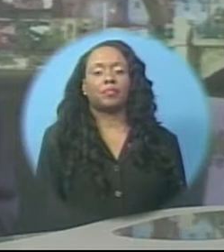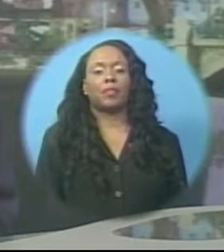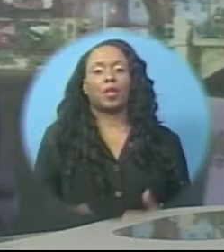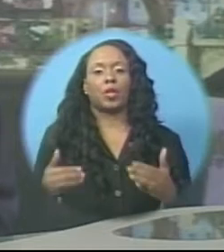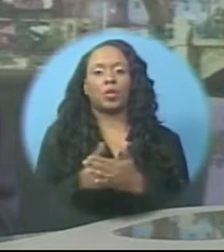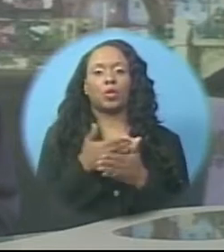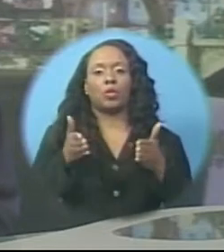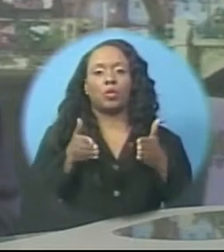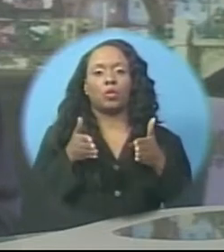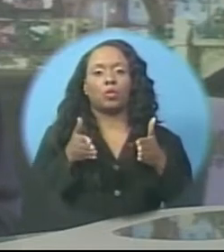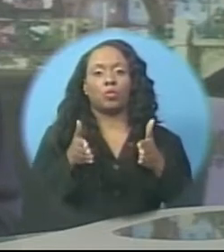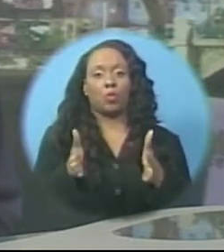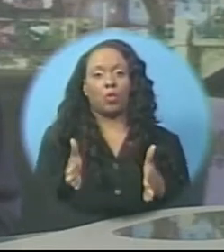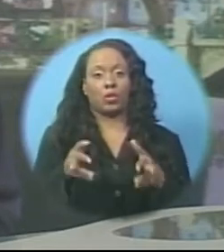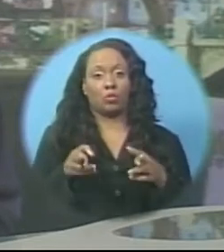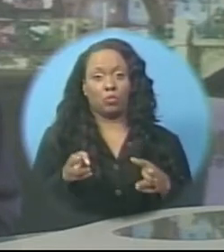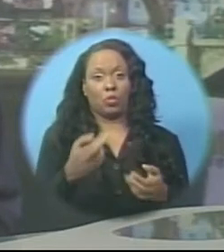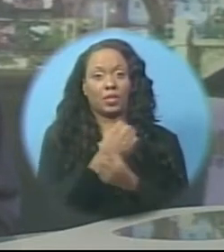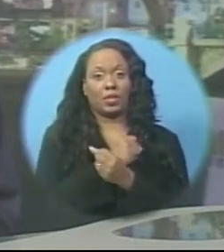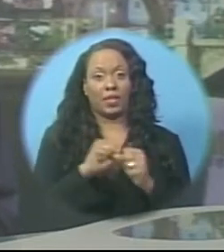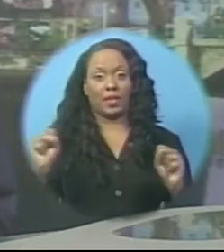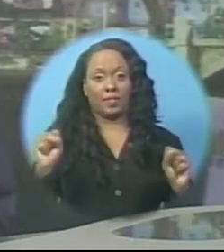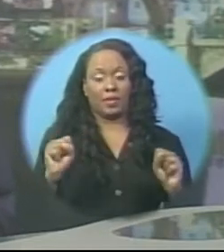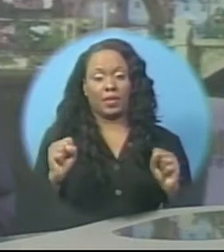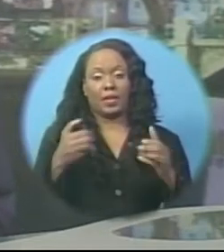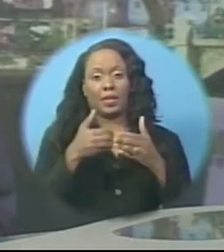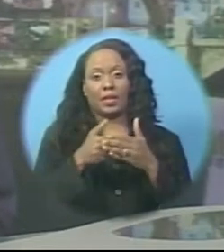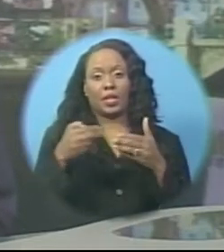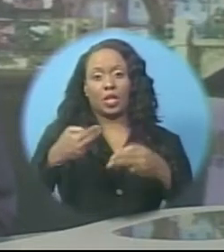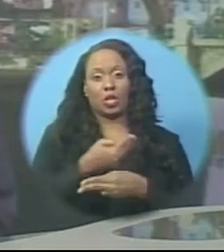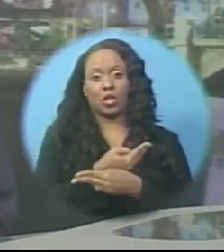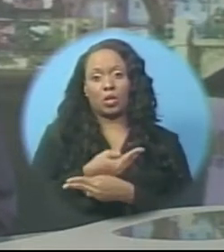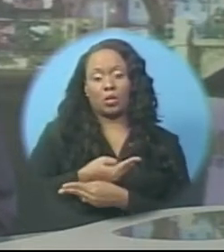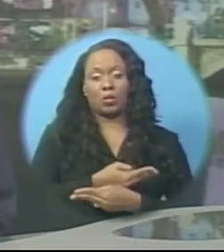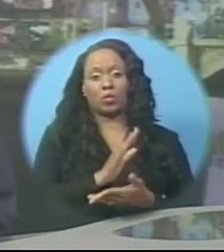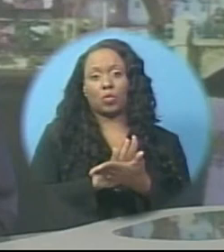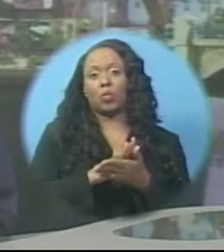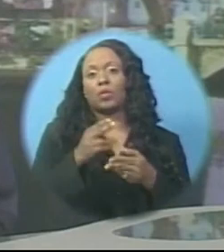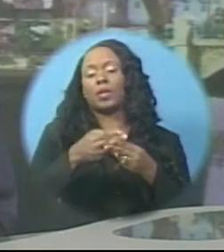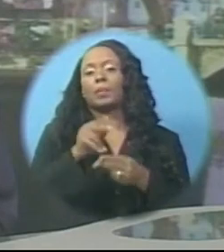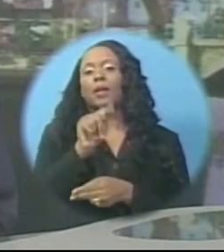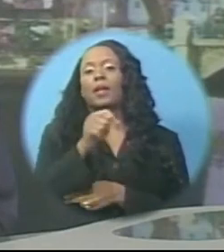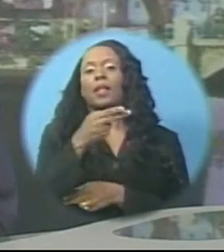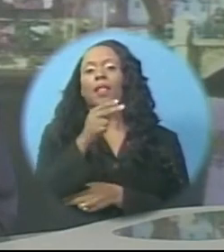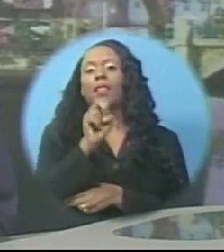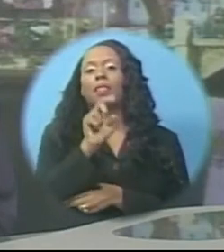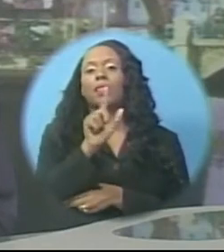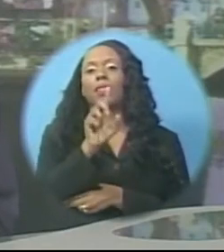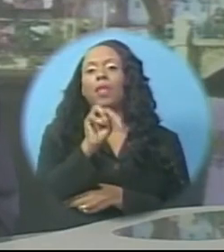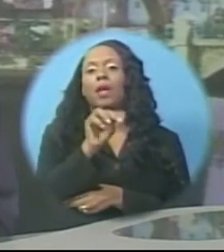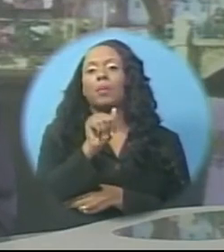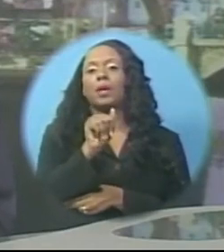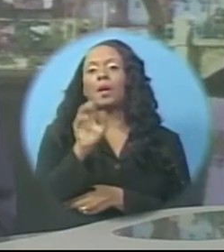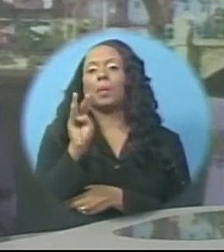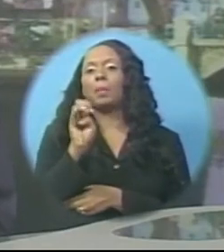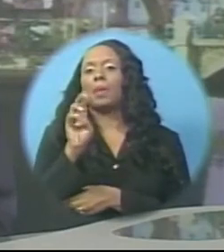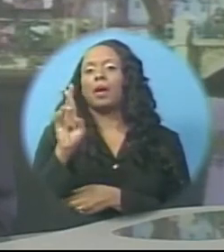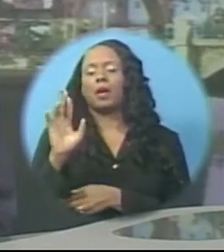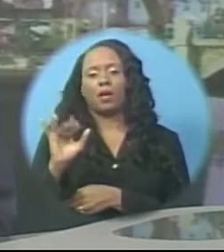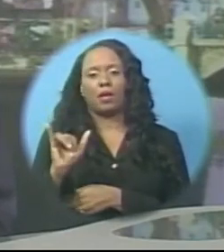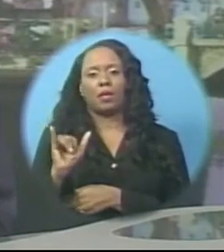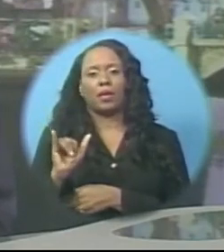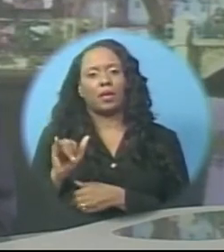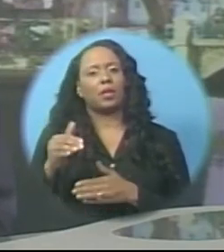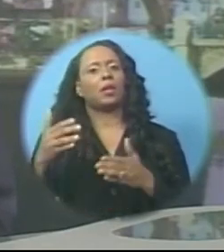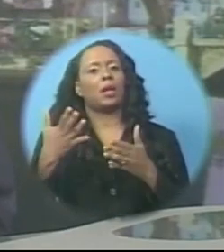New road safety measures by the Thelma Berry Nursery School are allowing parents and staff to breathe a little easier. And crossing the road